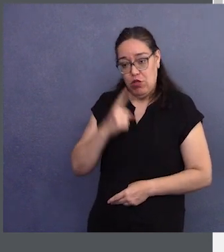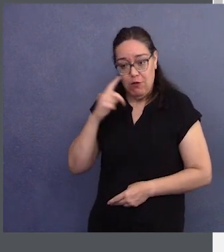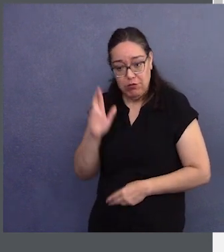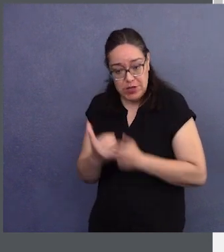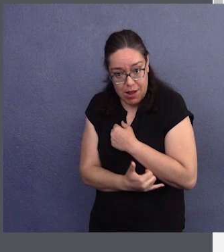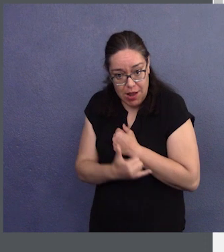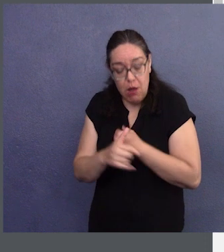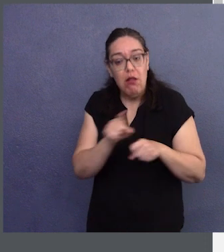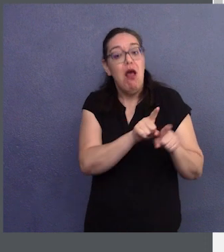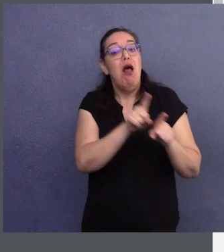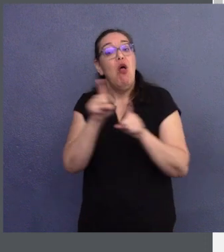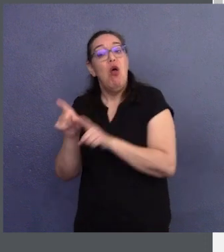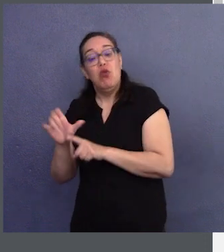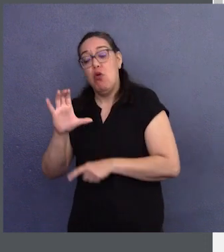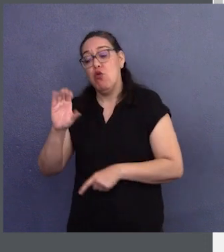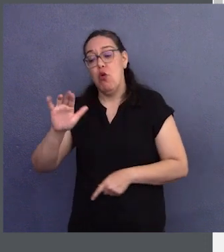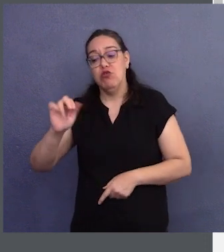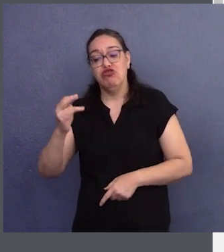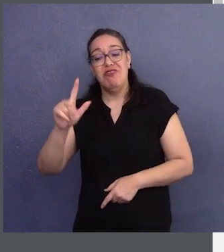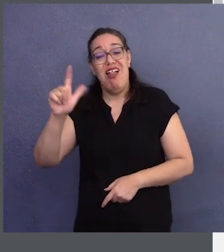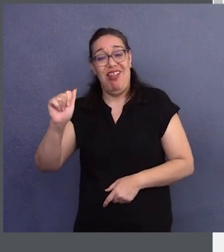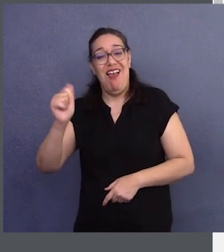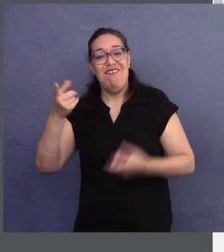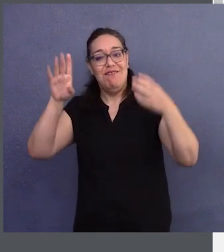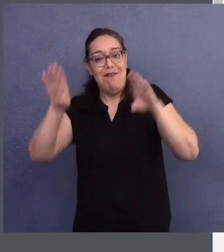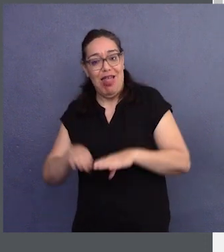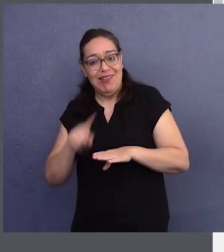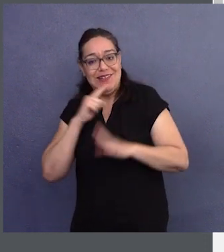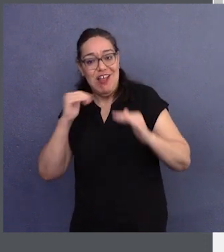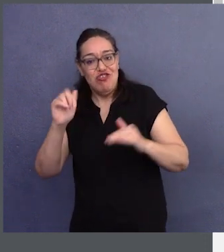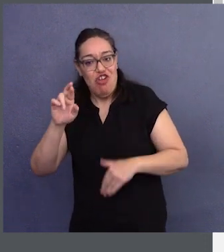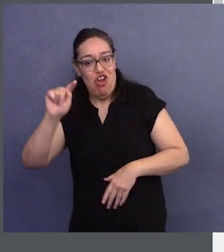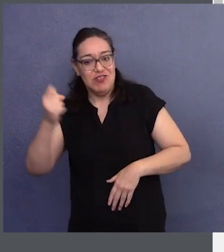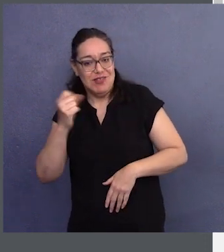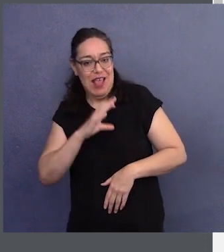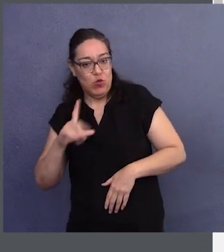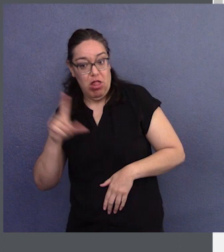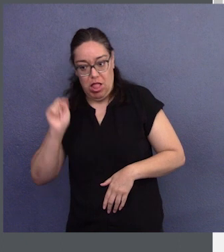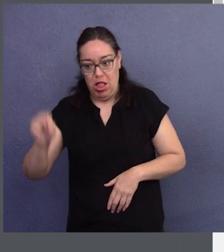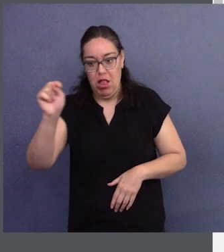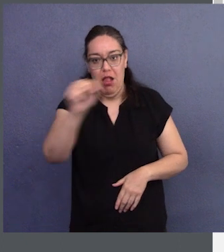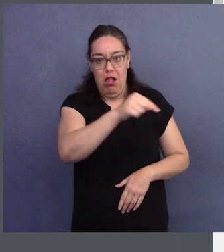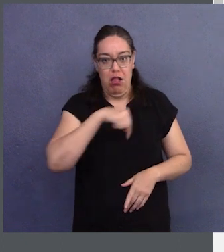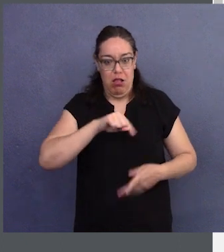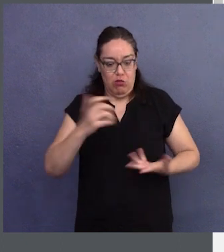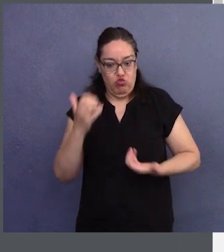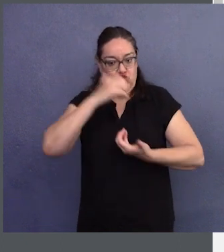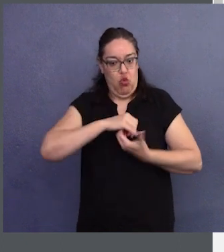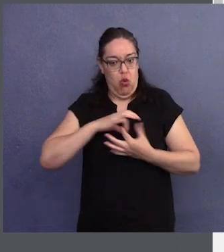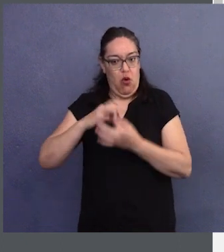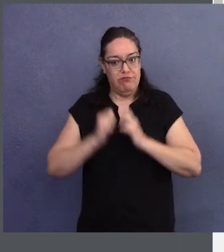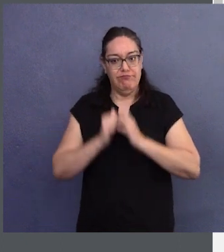and also the Coachella Valley, California Desert Arts Council joined together to really implement